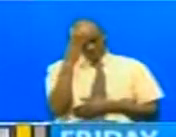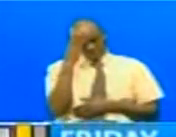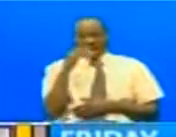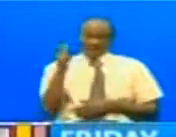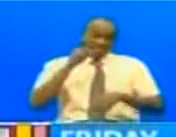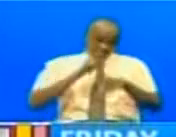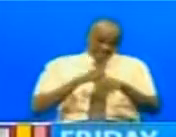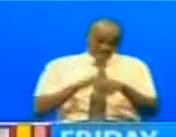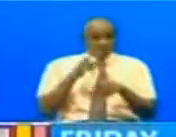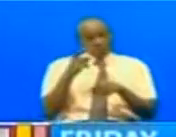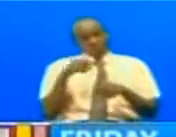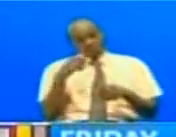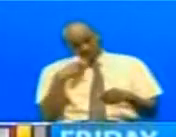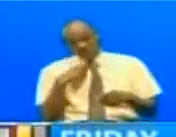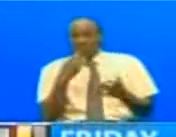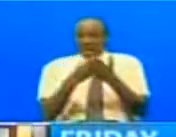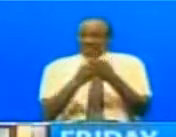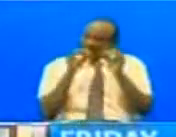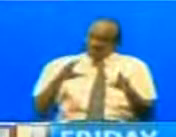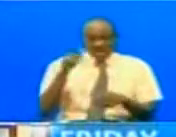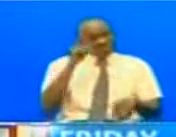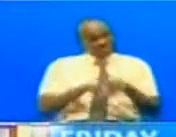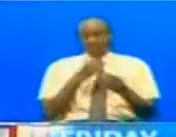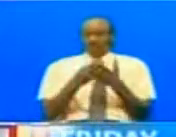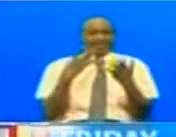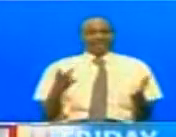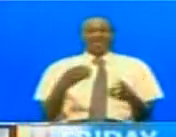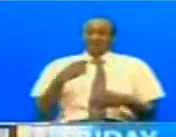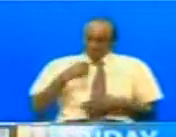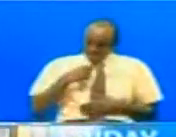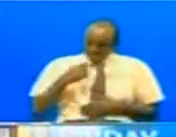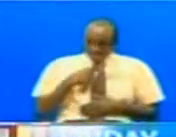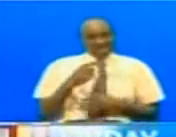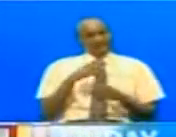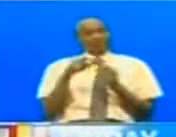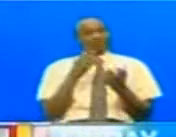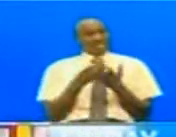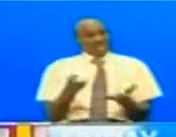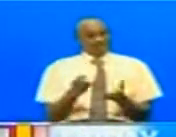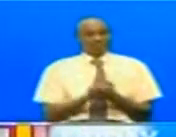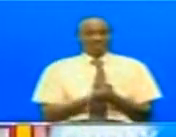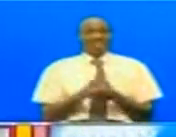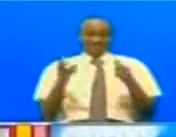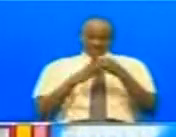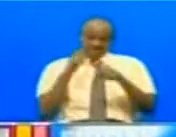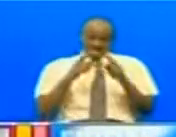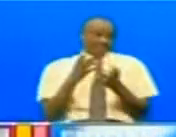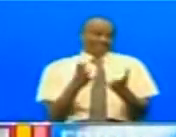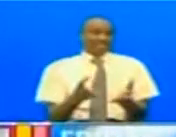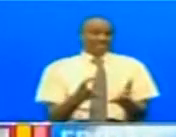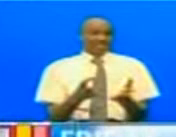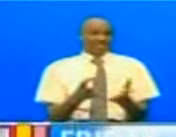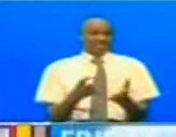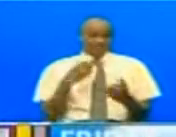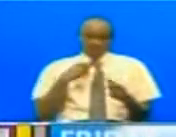Some days it's about the money, some days it's not about the money. Like I said before, I'm only human. I can contradict myself. You know, I said that yesterday when I was sitting down, and